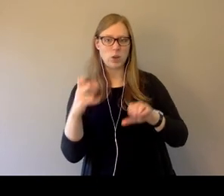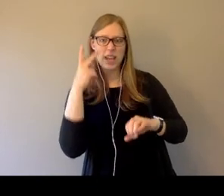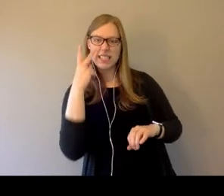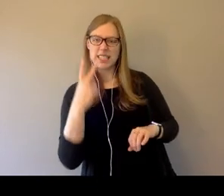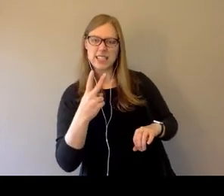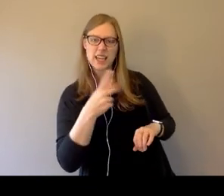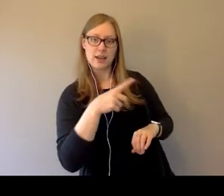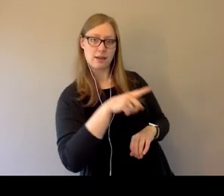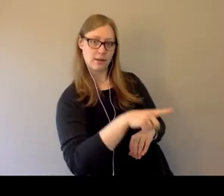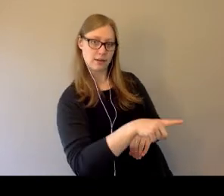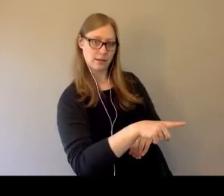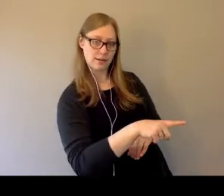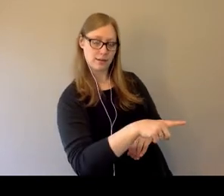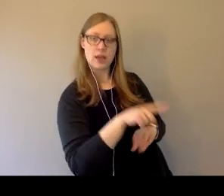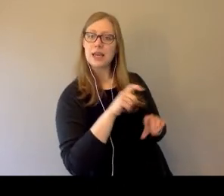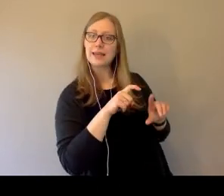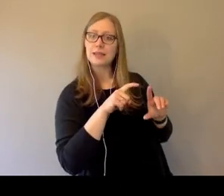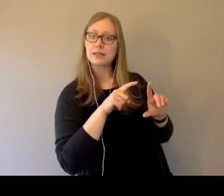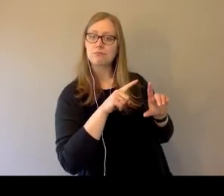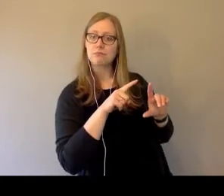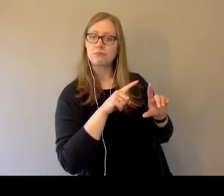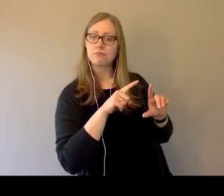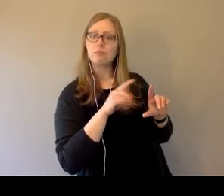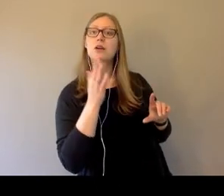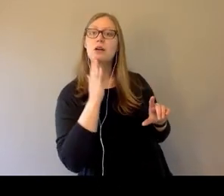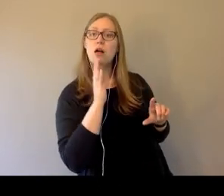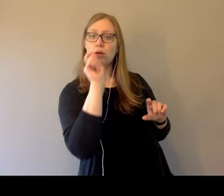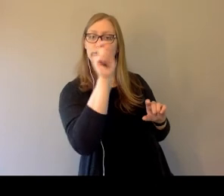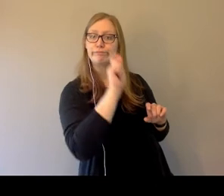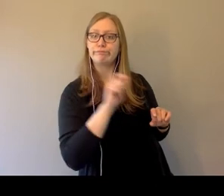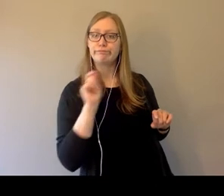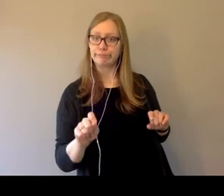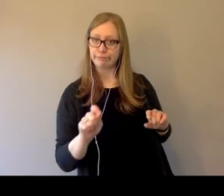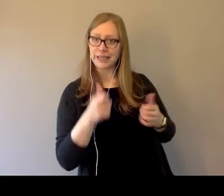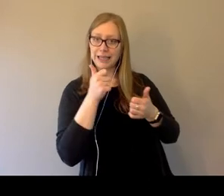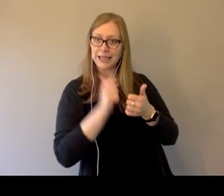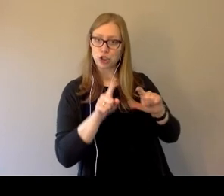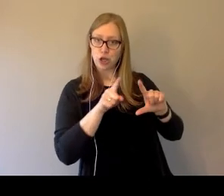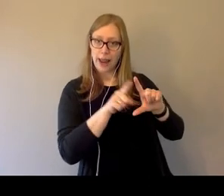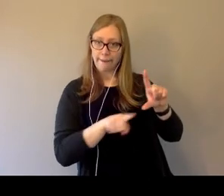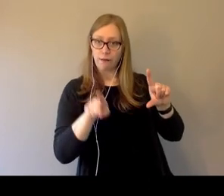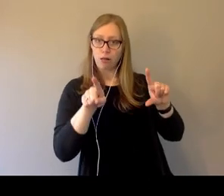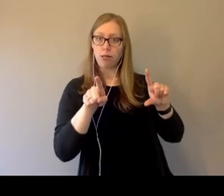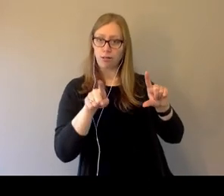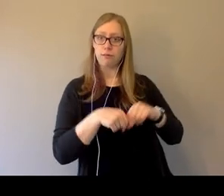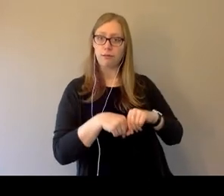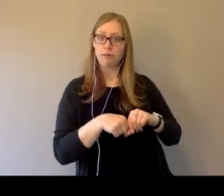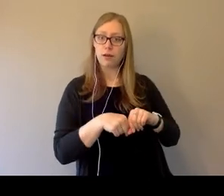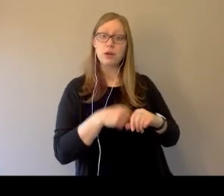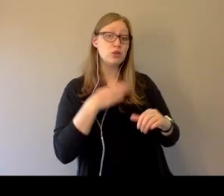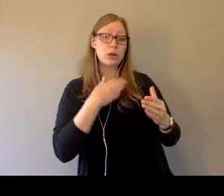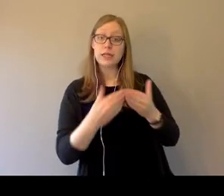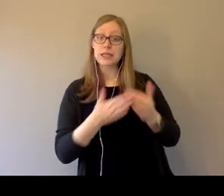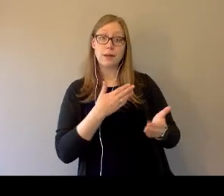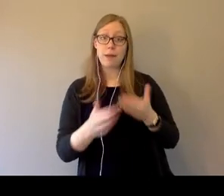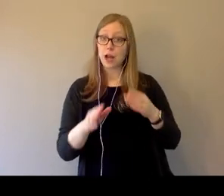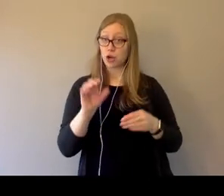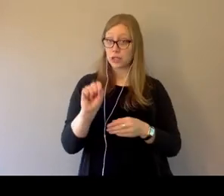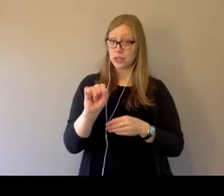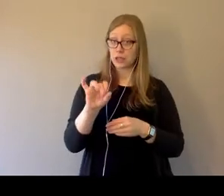this, and this angle is the same as this. As long as that's true, no matter what the side lengths are, they're going to be